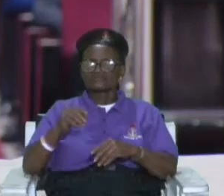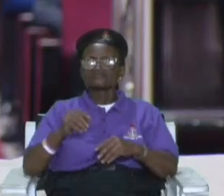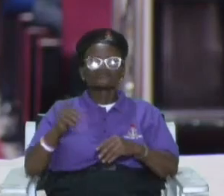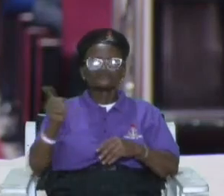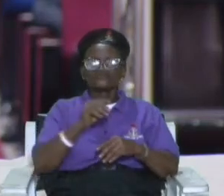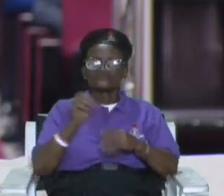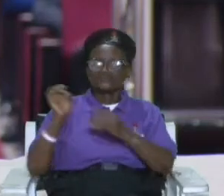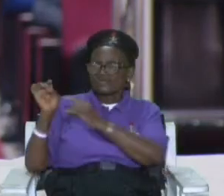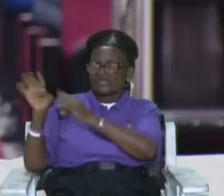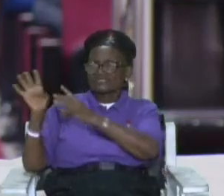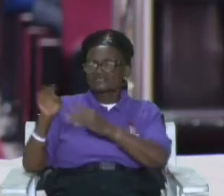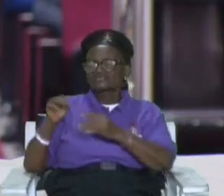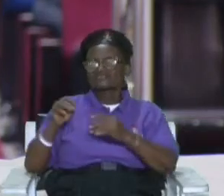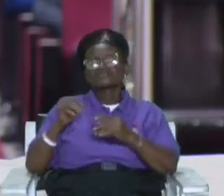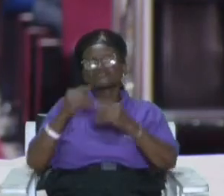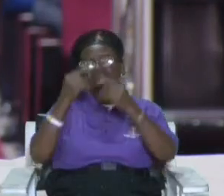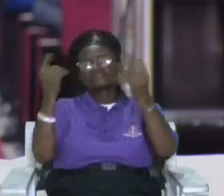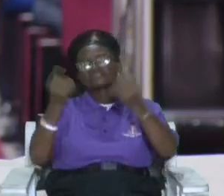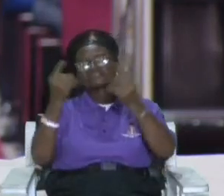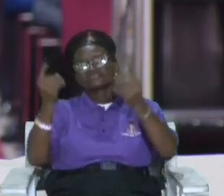God, even your God,